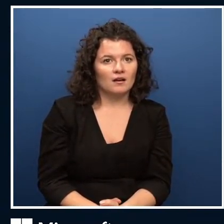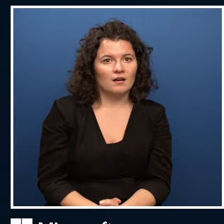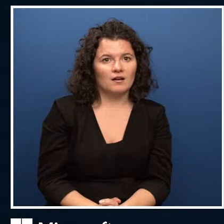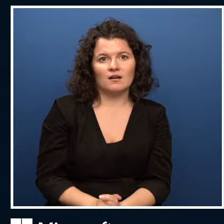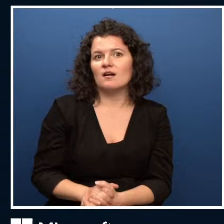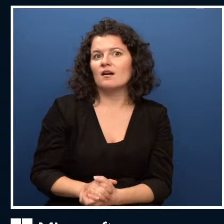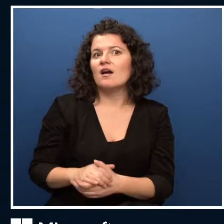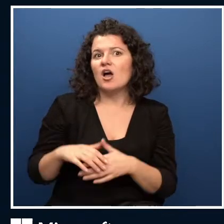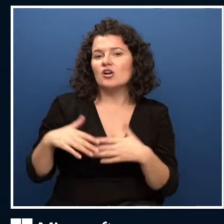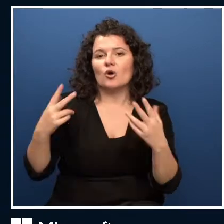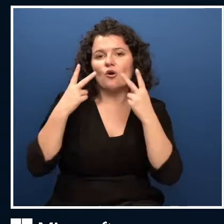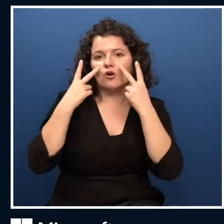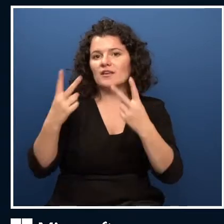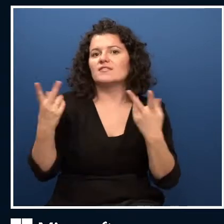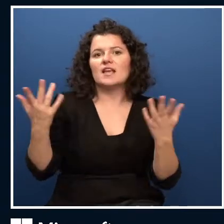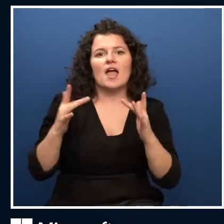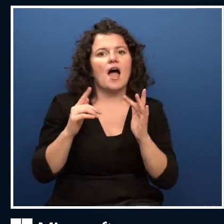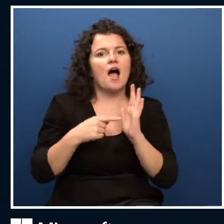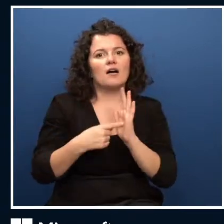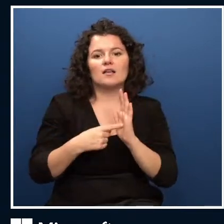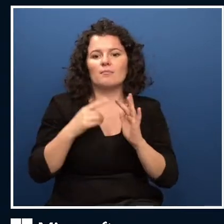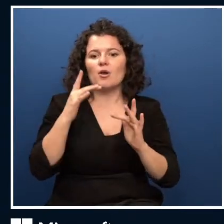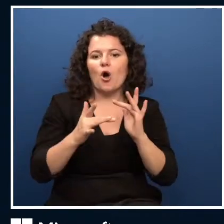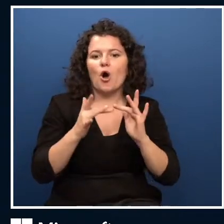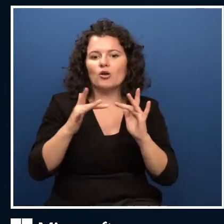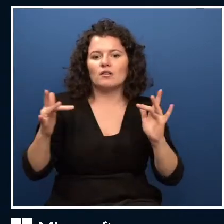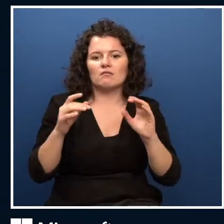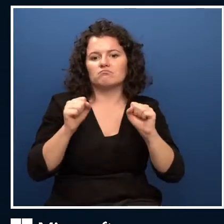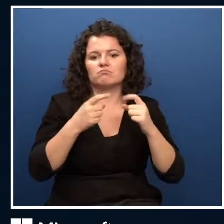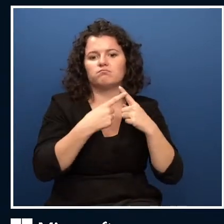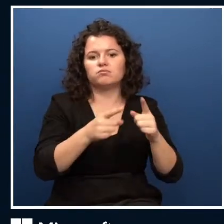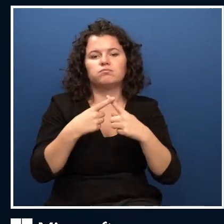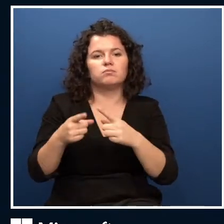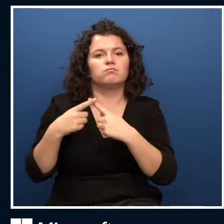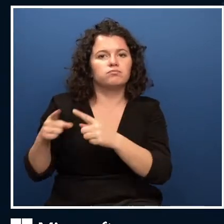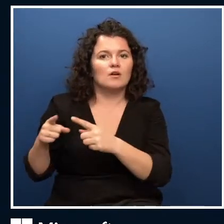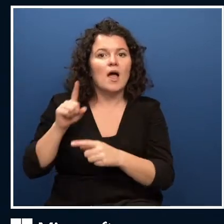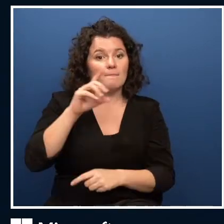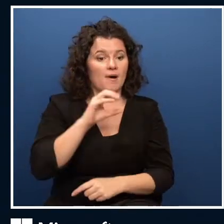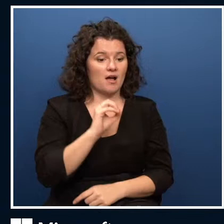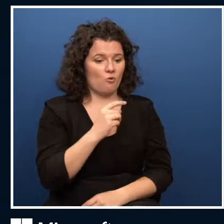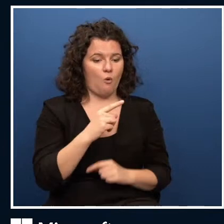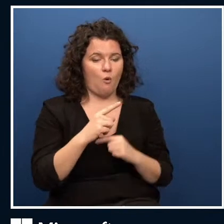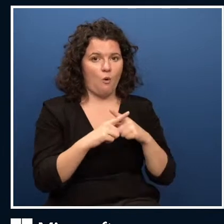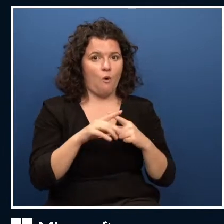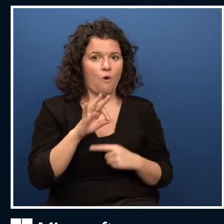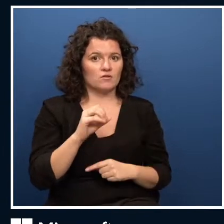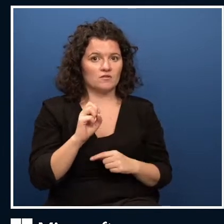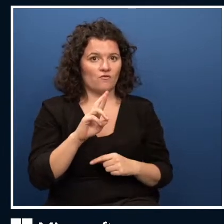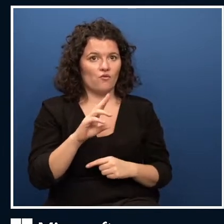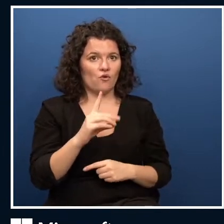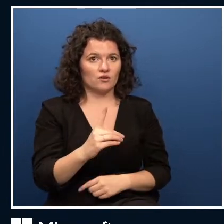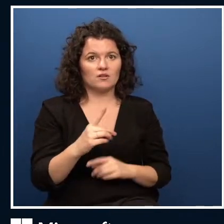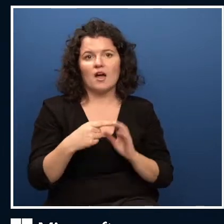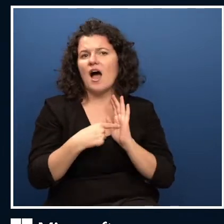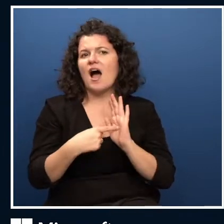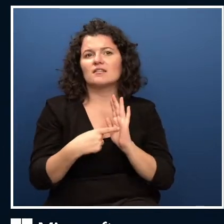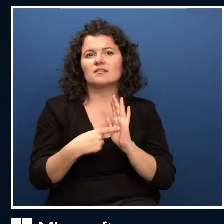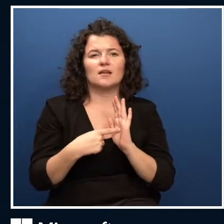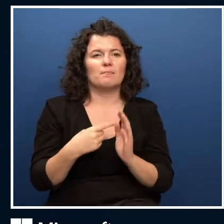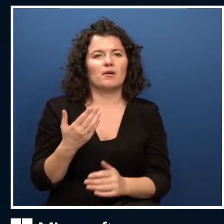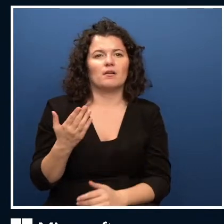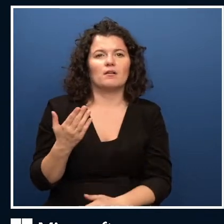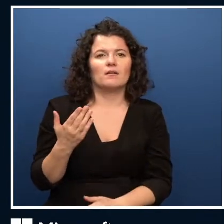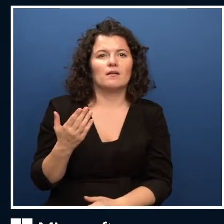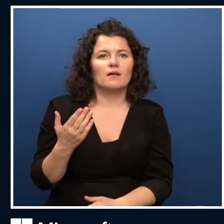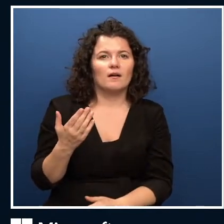I guess just about everybody is doing that. Yes. So in Oxford specifically, so this morning we had a talk with Paul Clark, who is the CTO